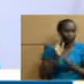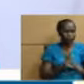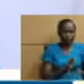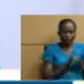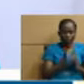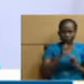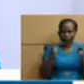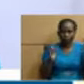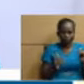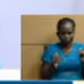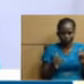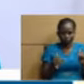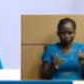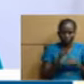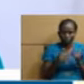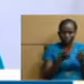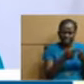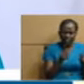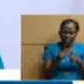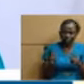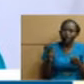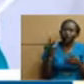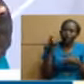and agencies of government. Do they exist? Because